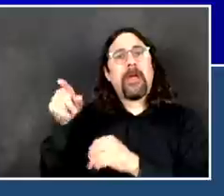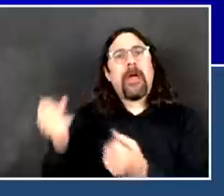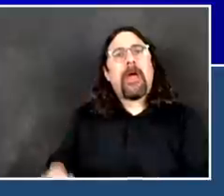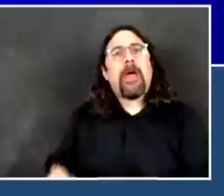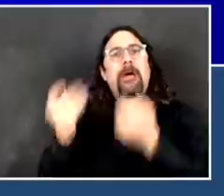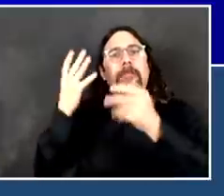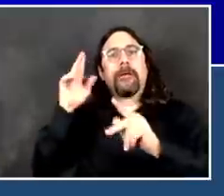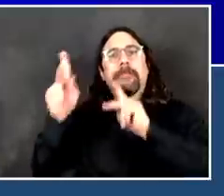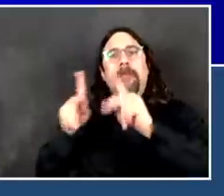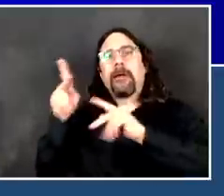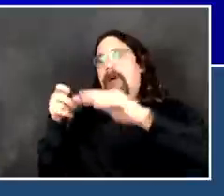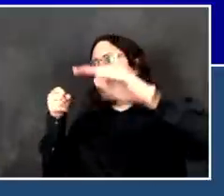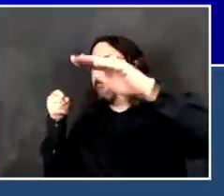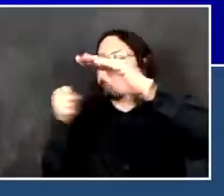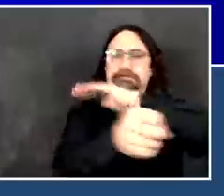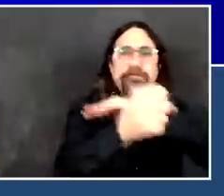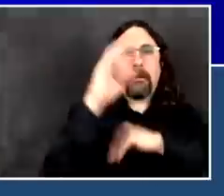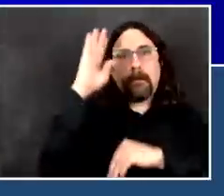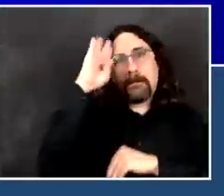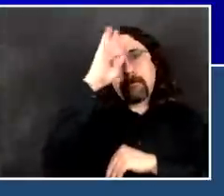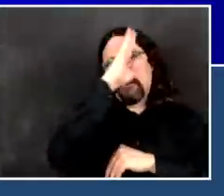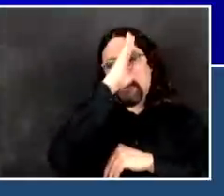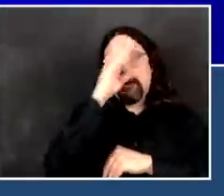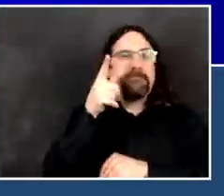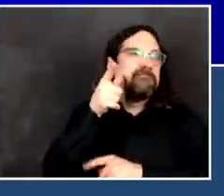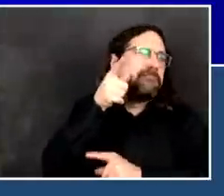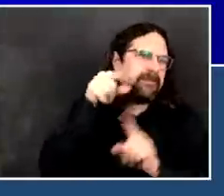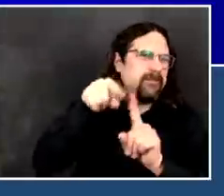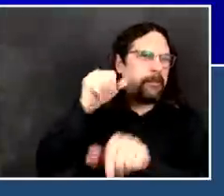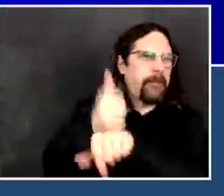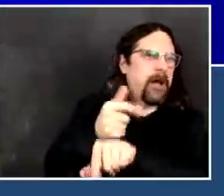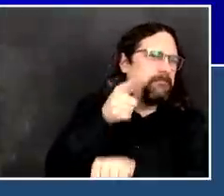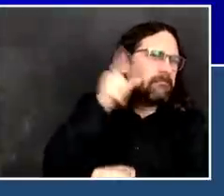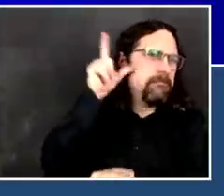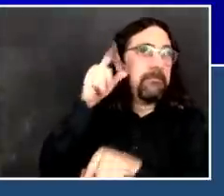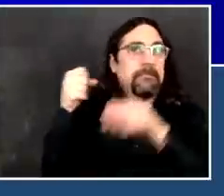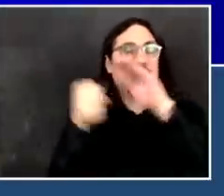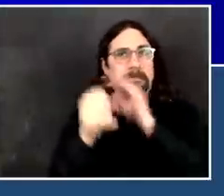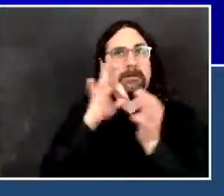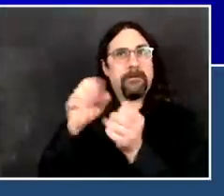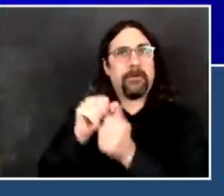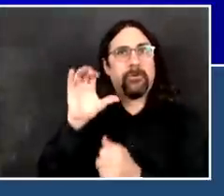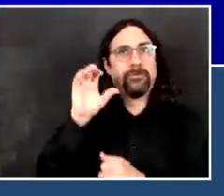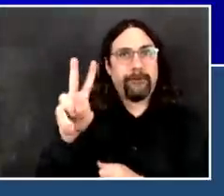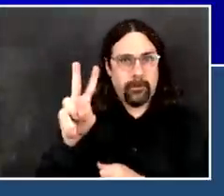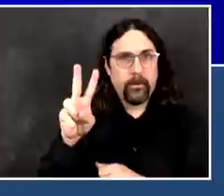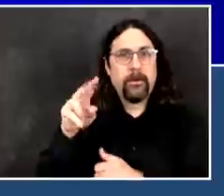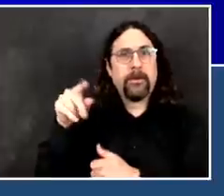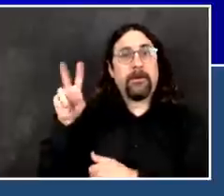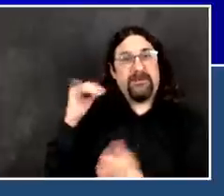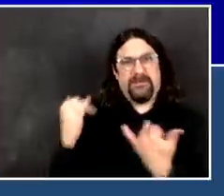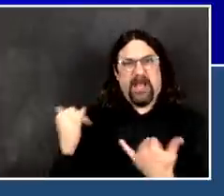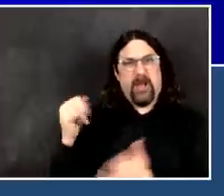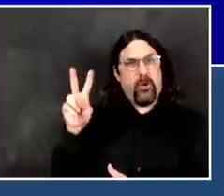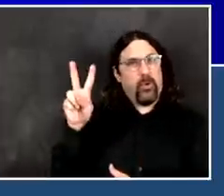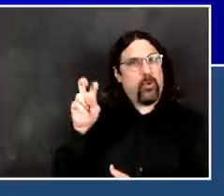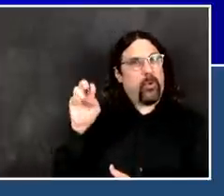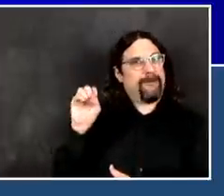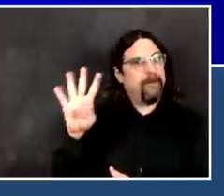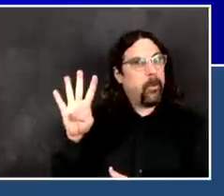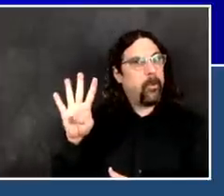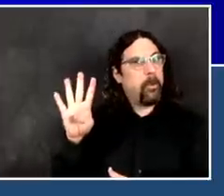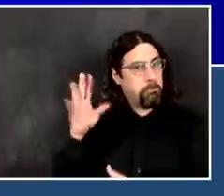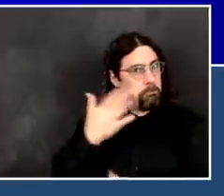in ICUs across our health and hospitals facilities for suspected COVID-19, that went up, but by very little, from